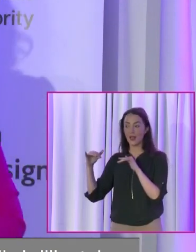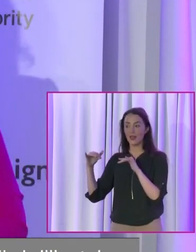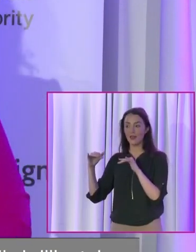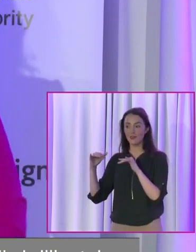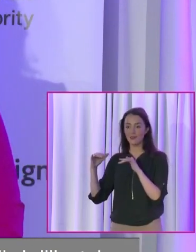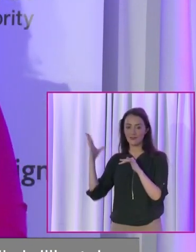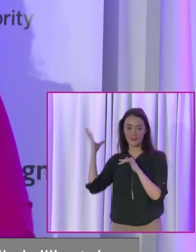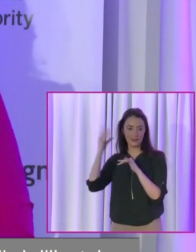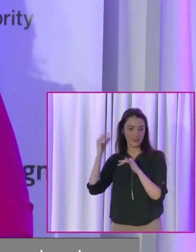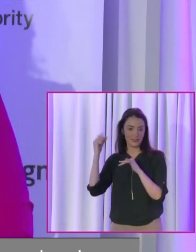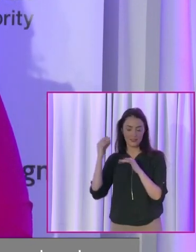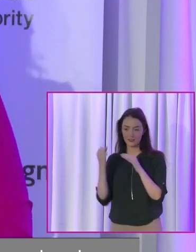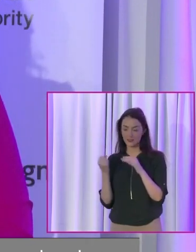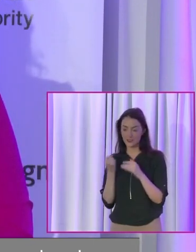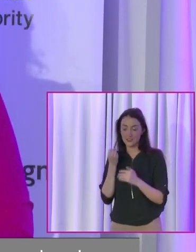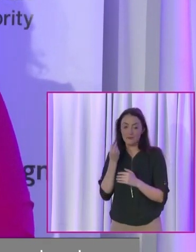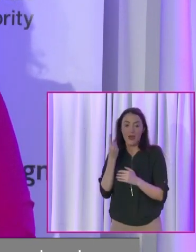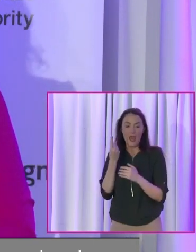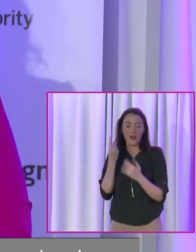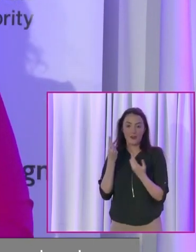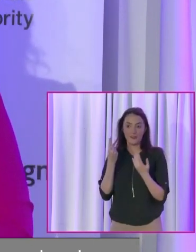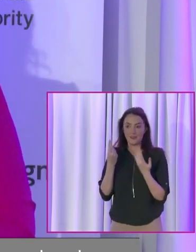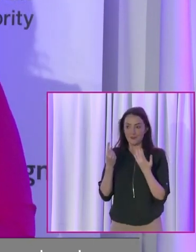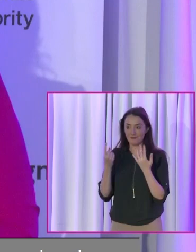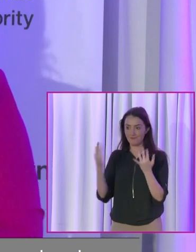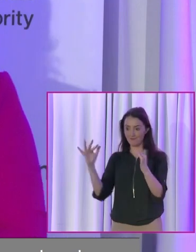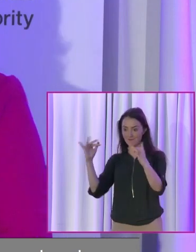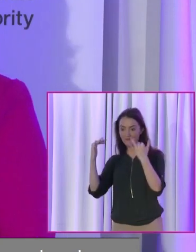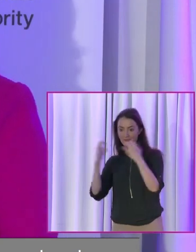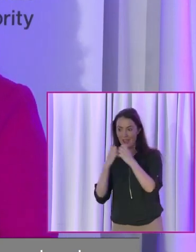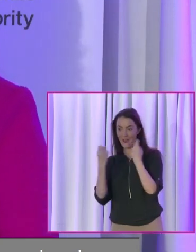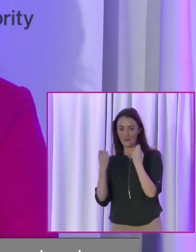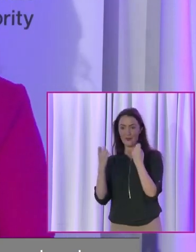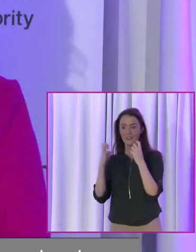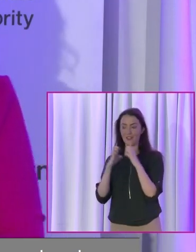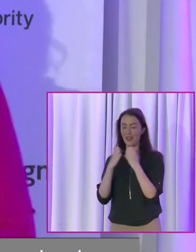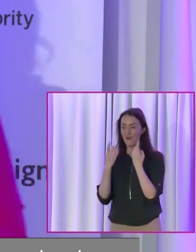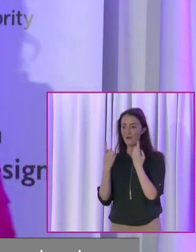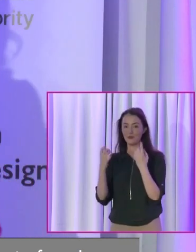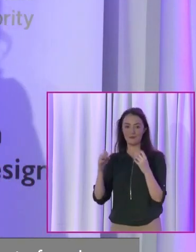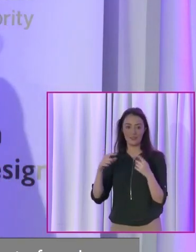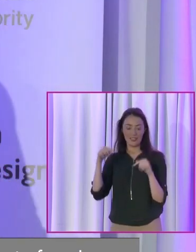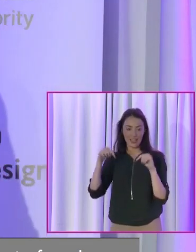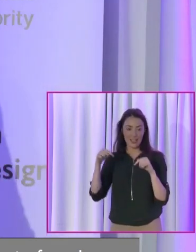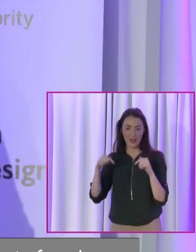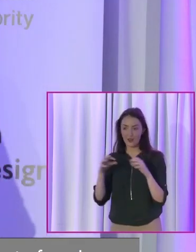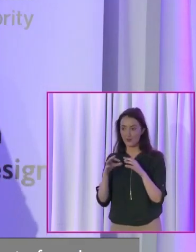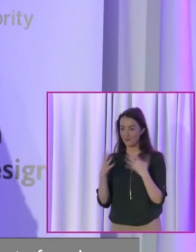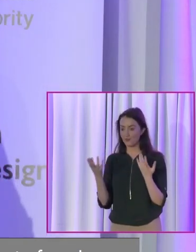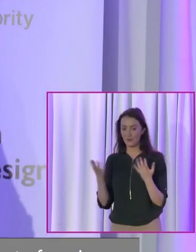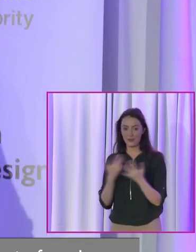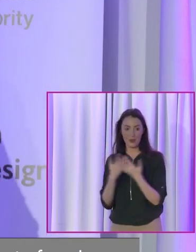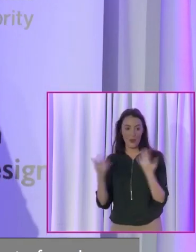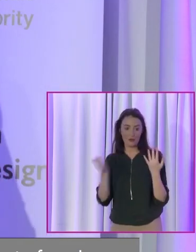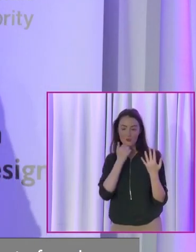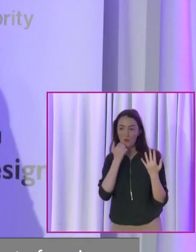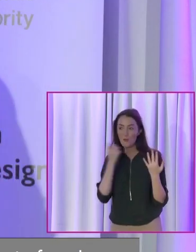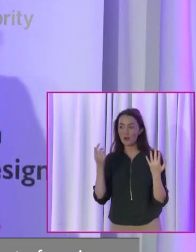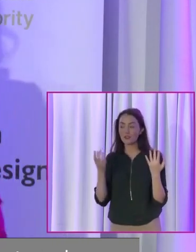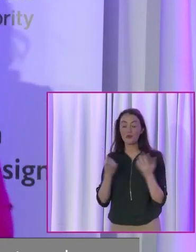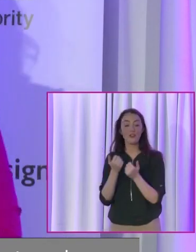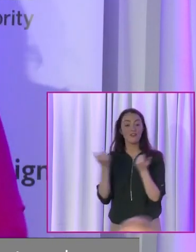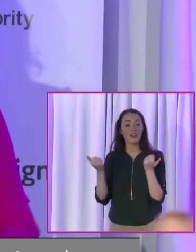such inspiring speakers and be front of such an engaged audience who have shown up in great numbers today. If any of our